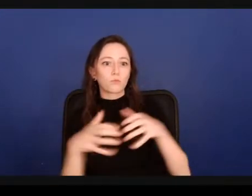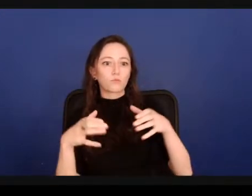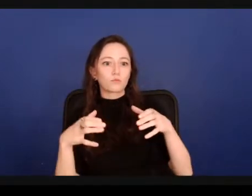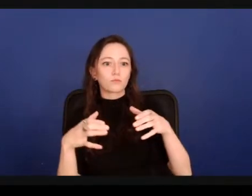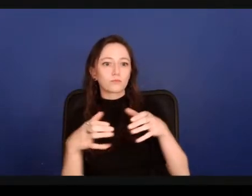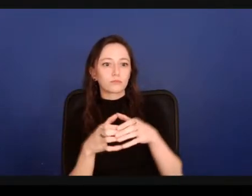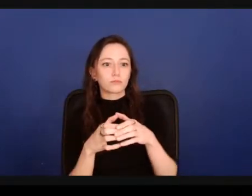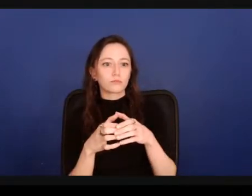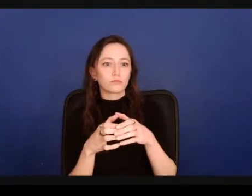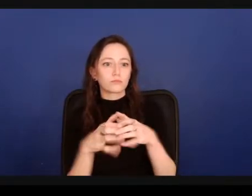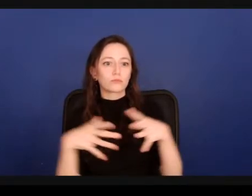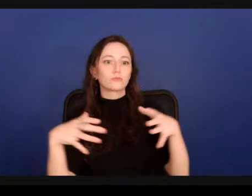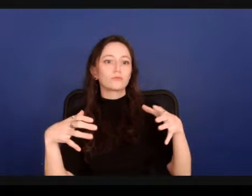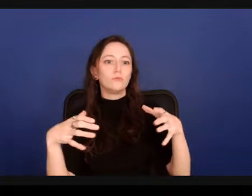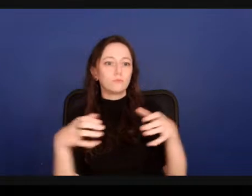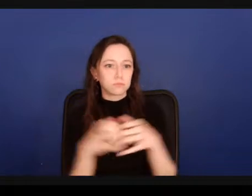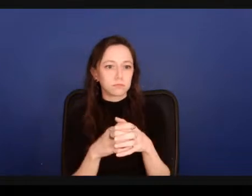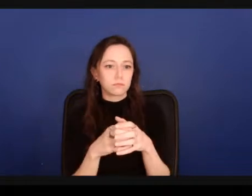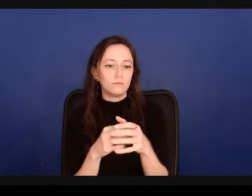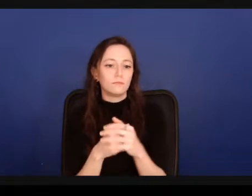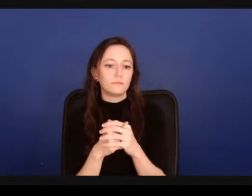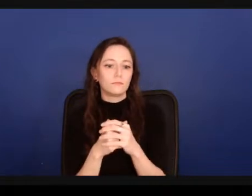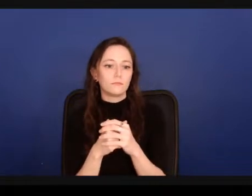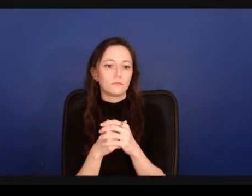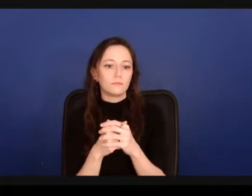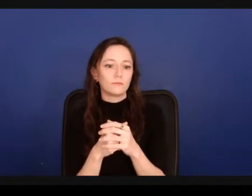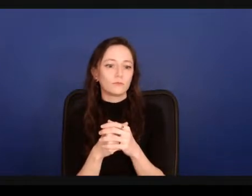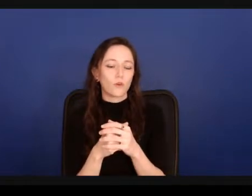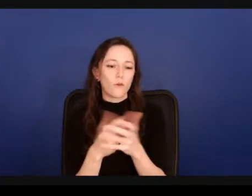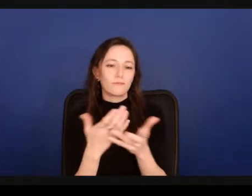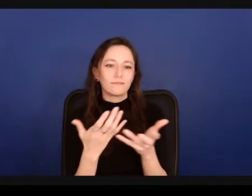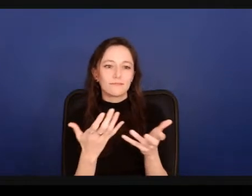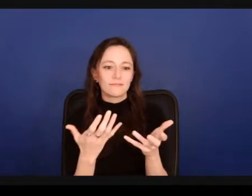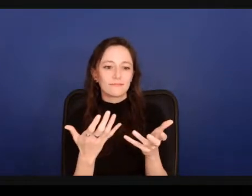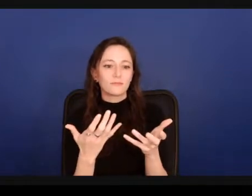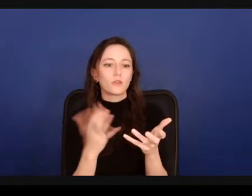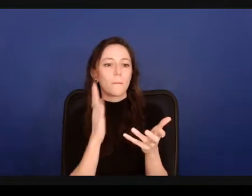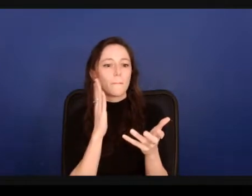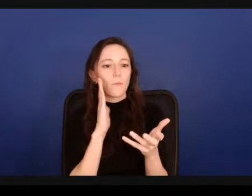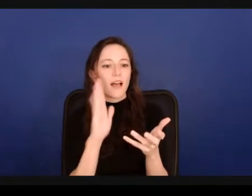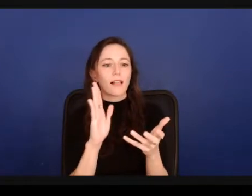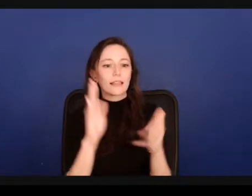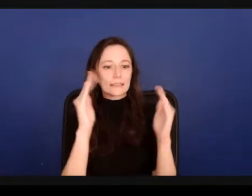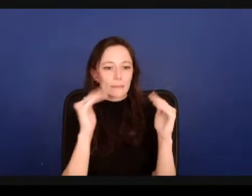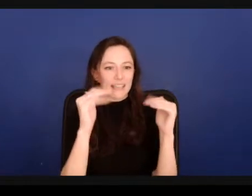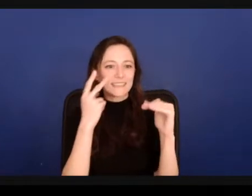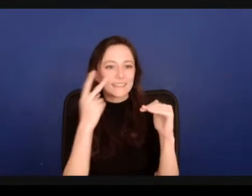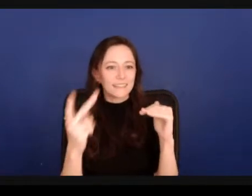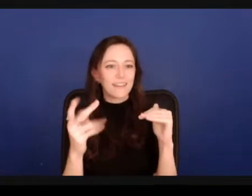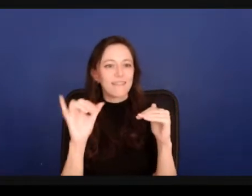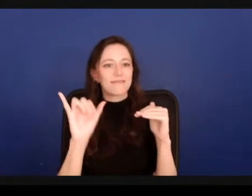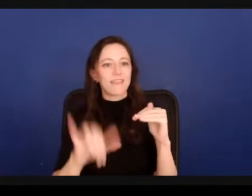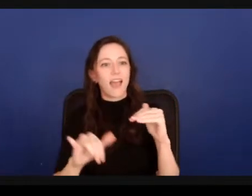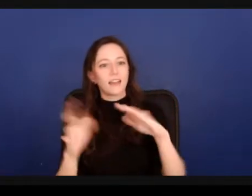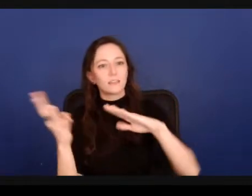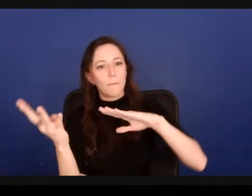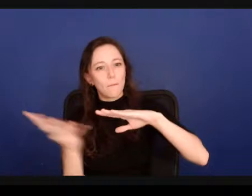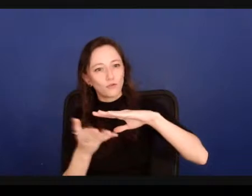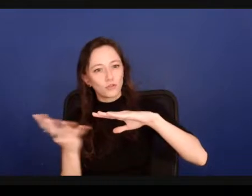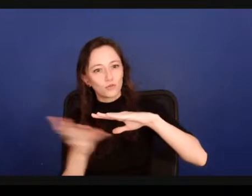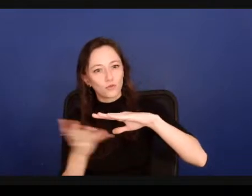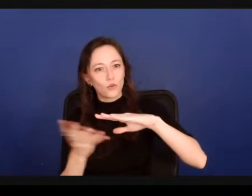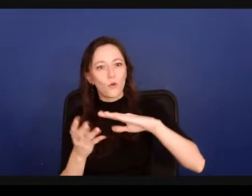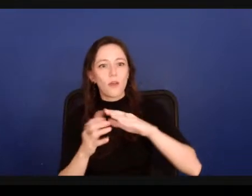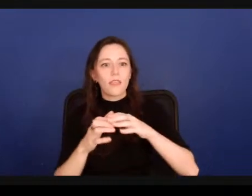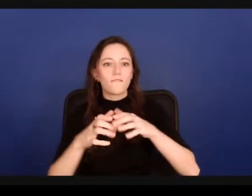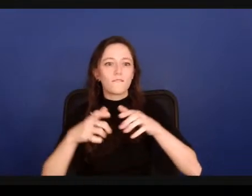rate. Then you might expect to see it pulsing through, filling the summit, and then moving through the summit into